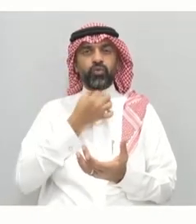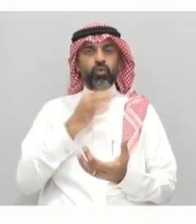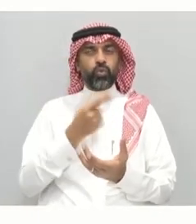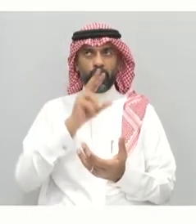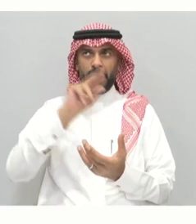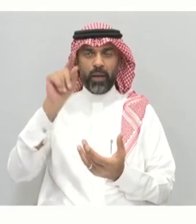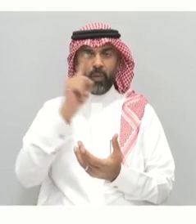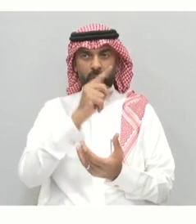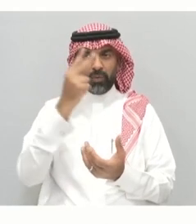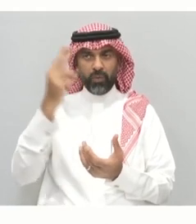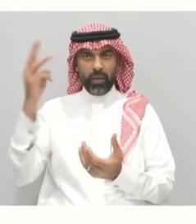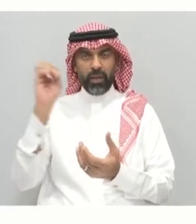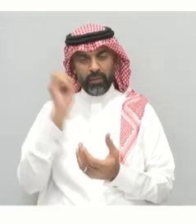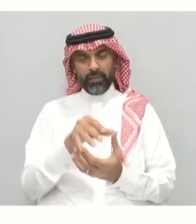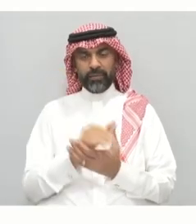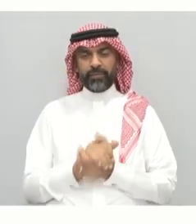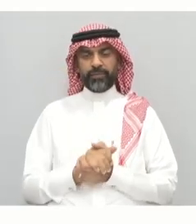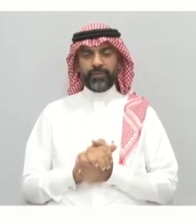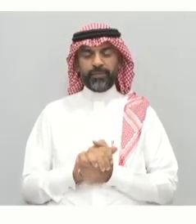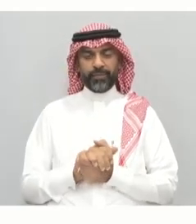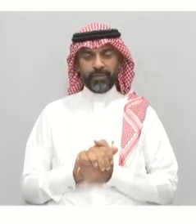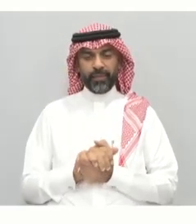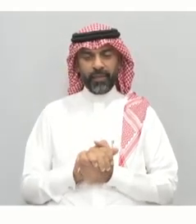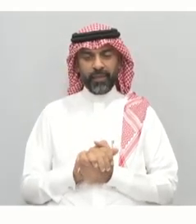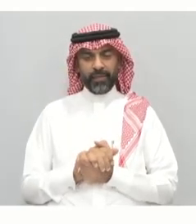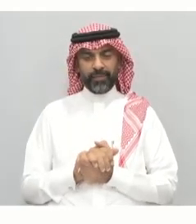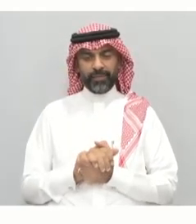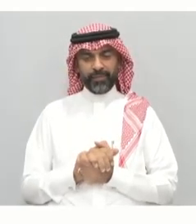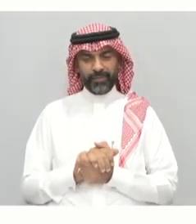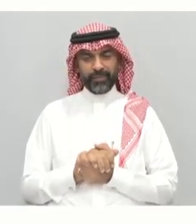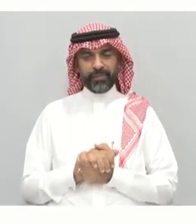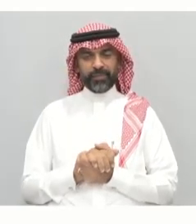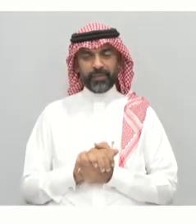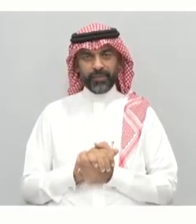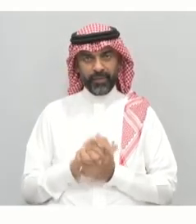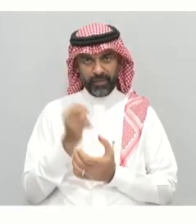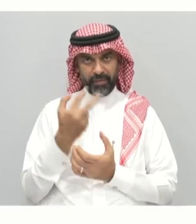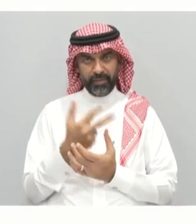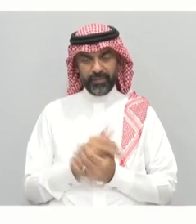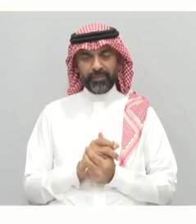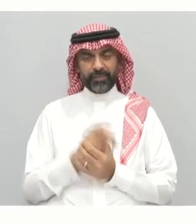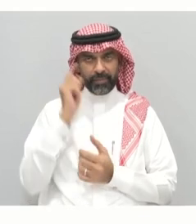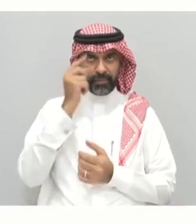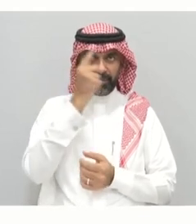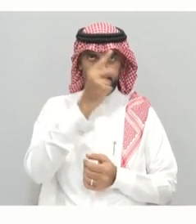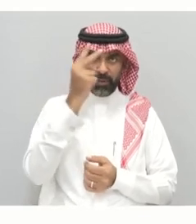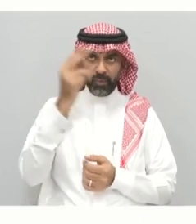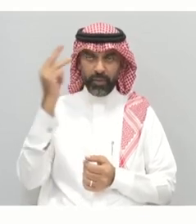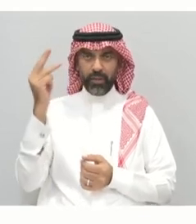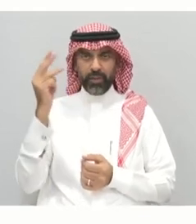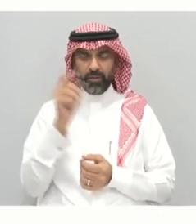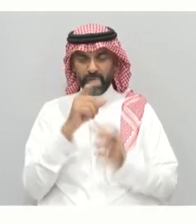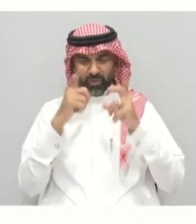two for ch sound. Number three for sl sound, okay? Here we have